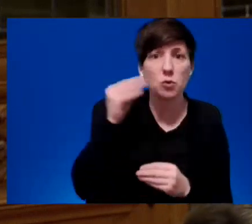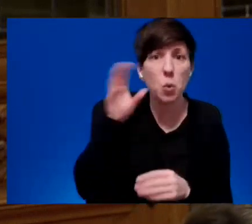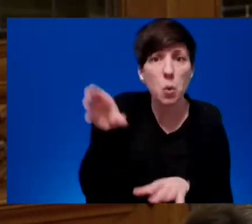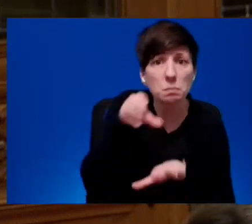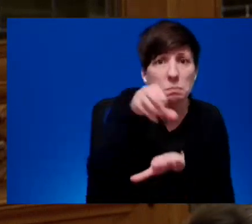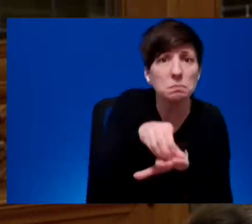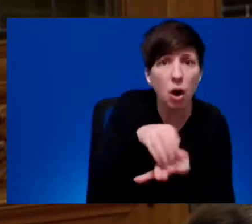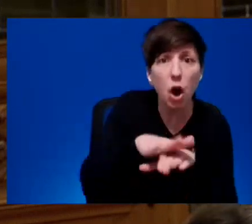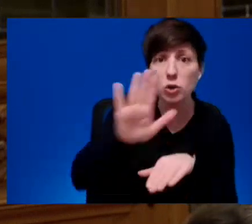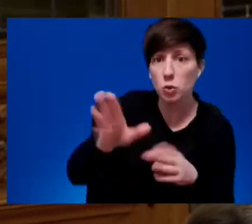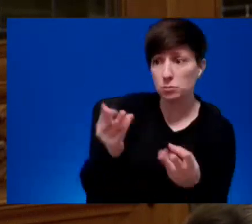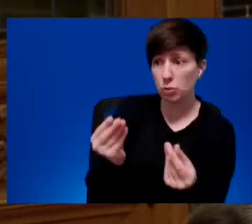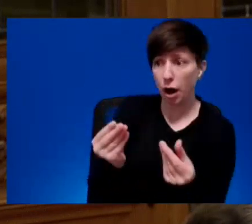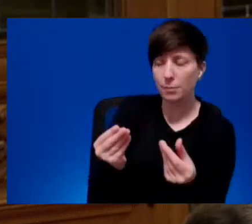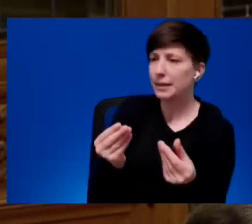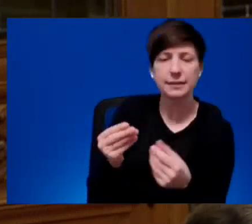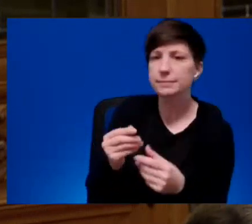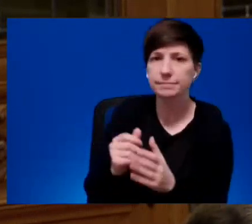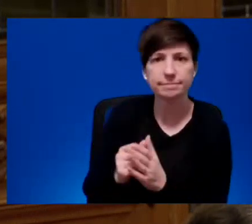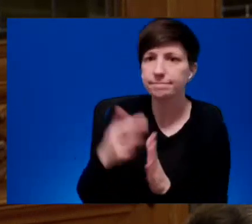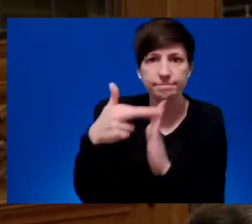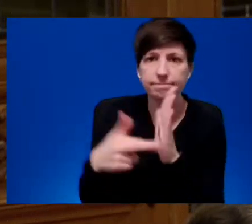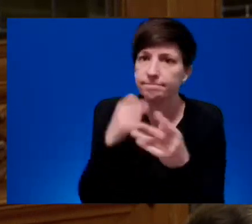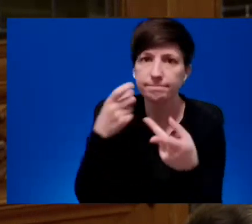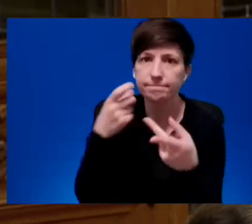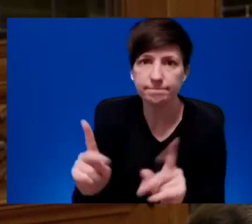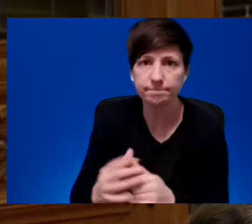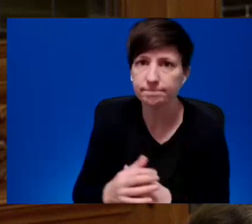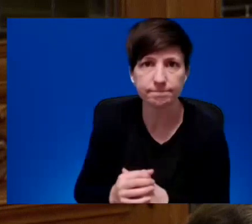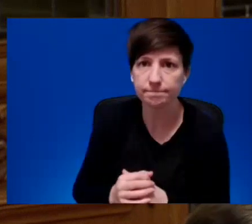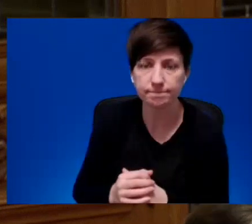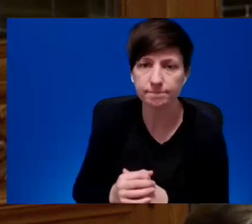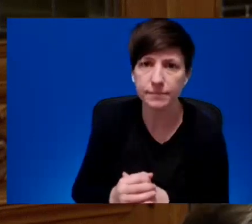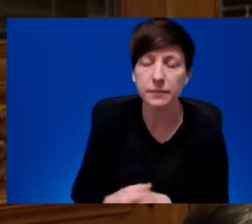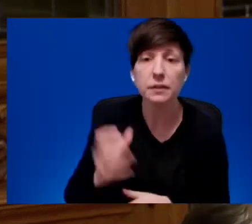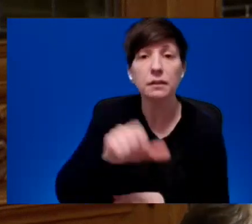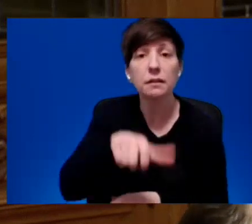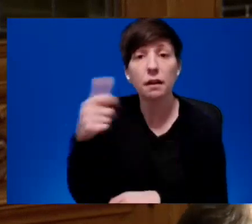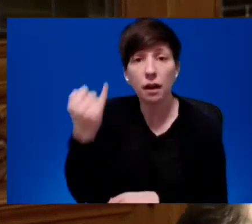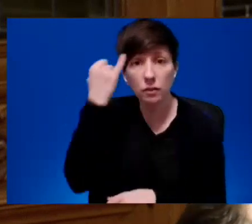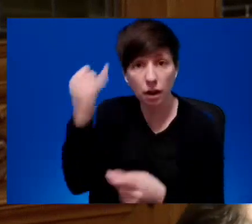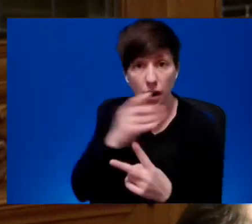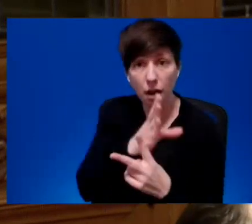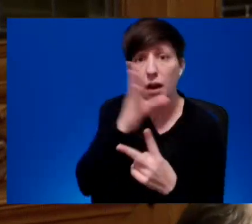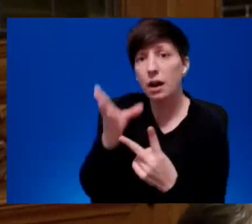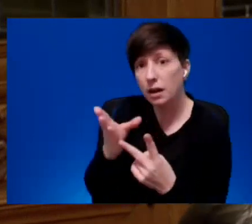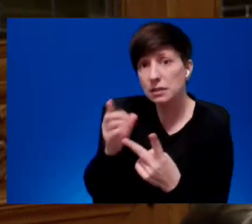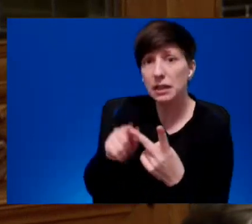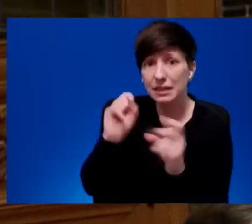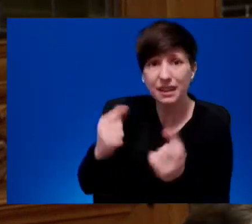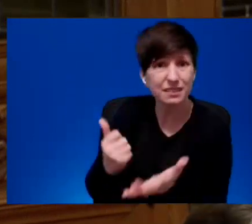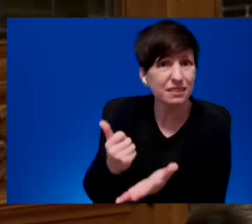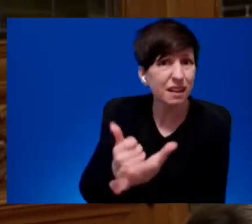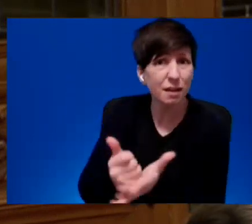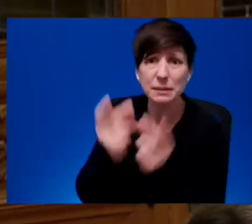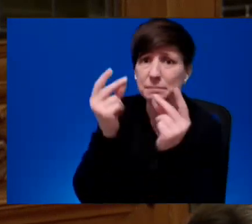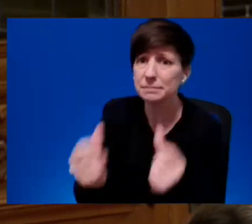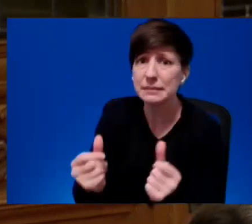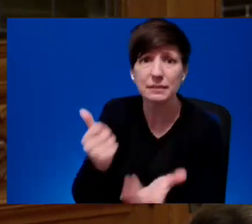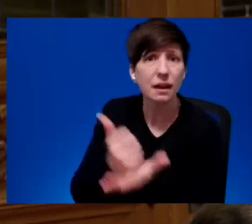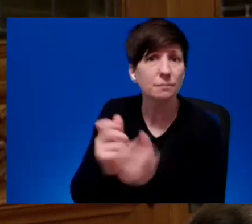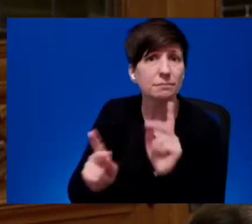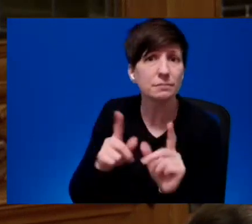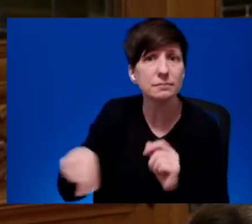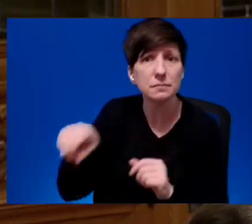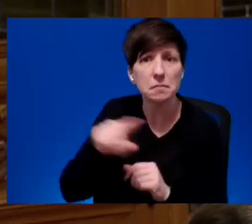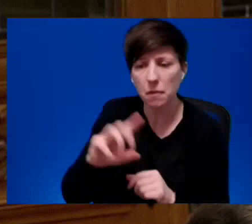twice. Modular housing is another creative solution that provides tangible and immediate benefits to those in need of affordable